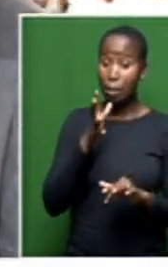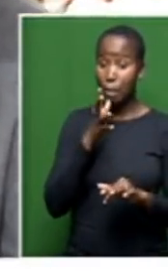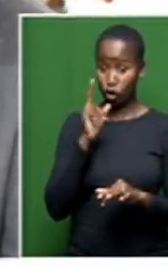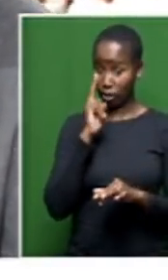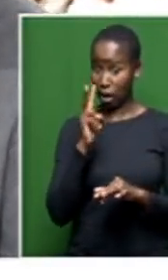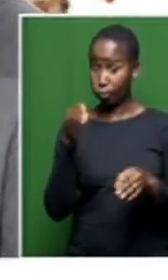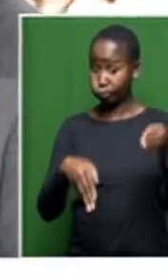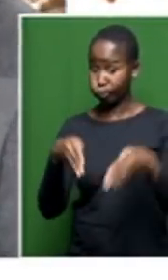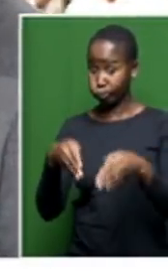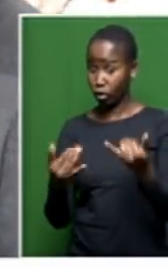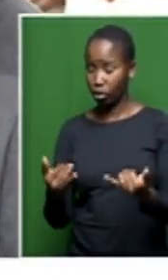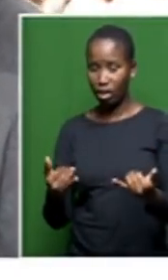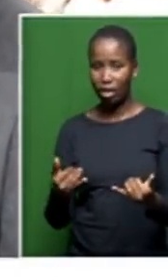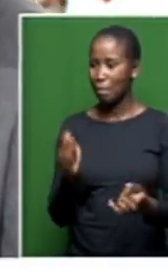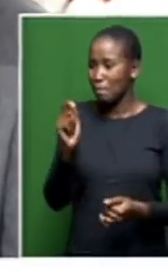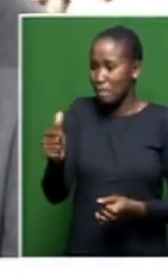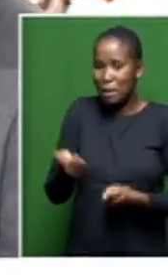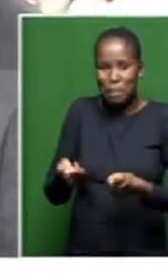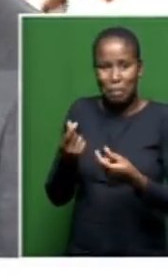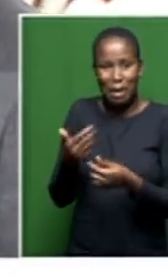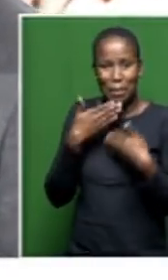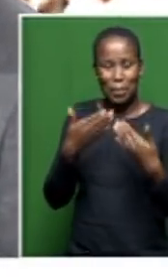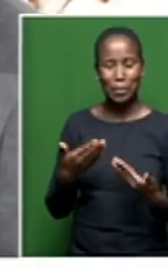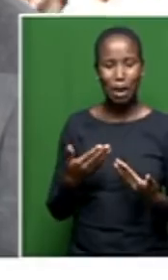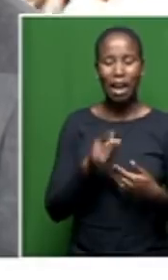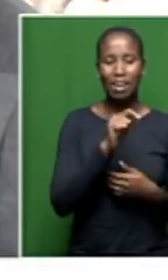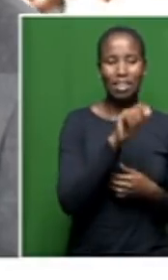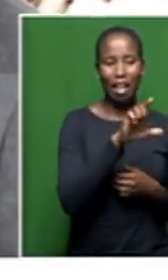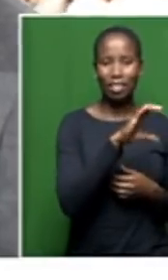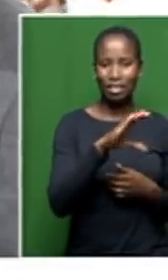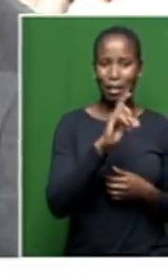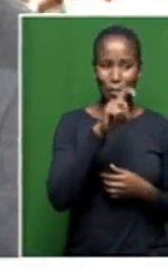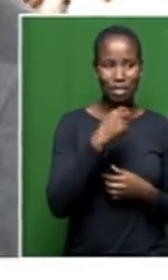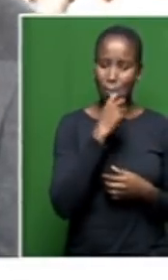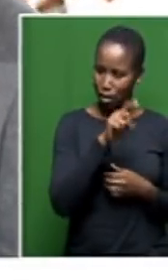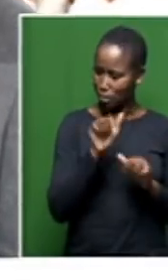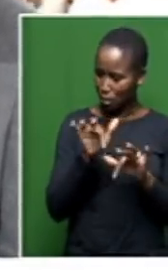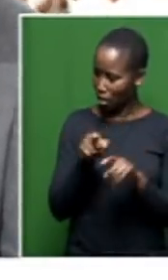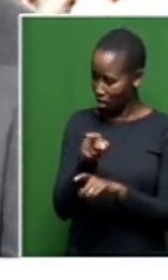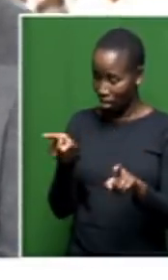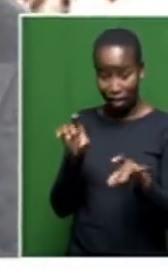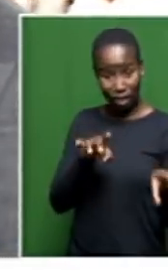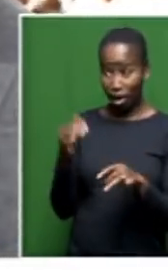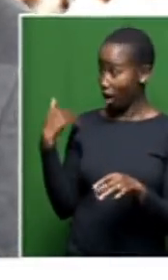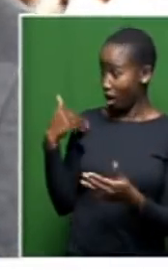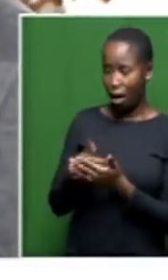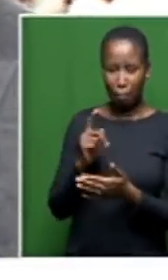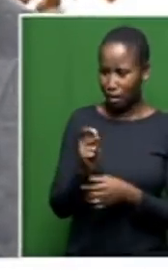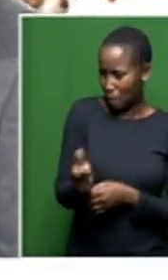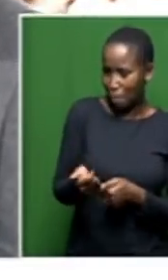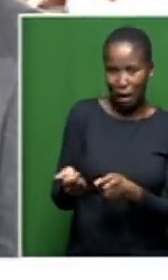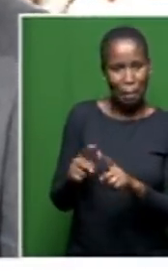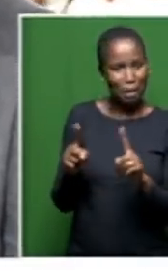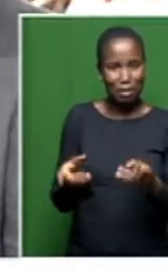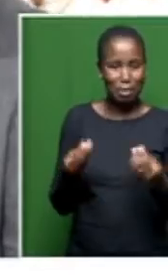today have not been compensated, despite the fact that the TRC had said that they need to be compensated. There are issues that